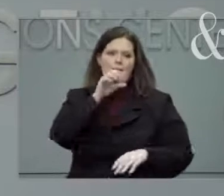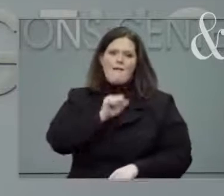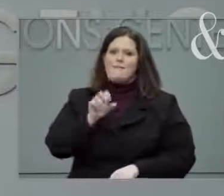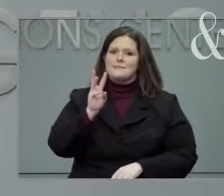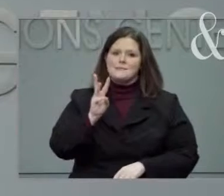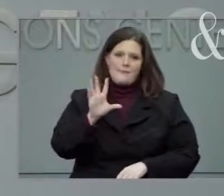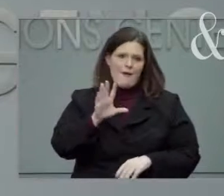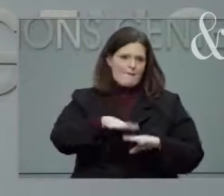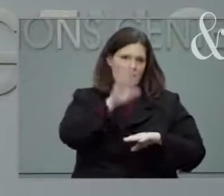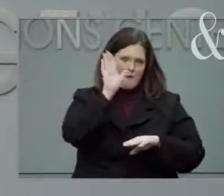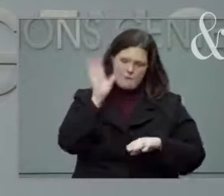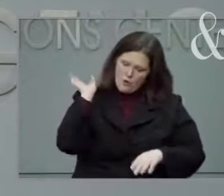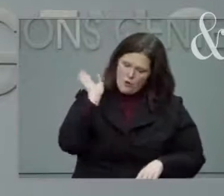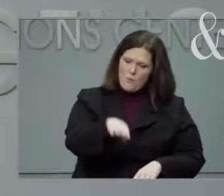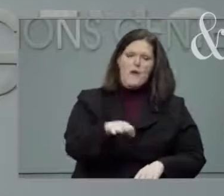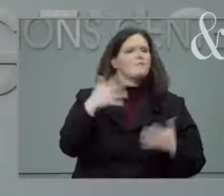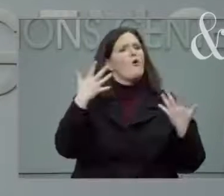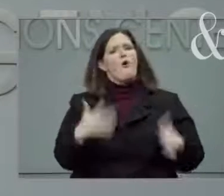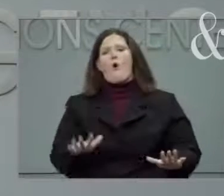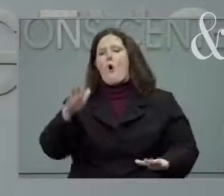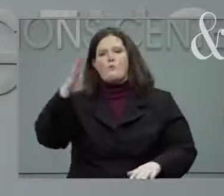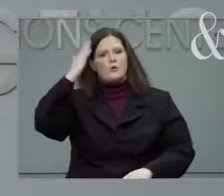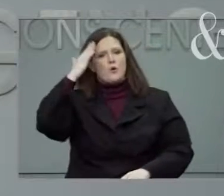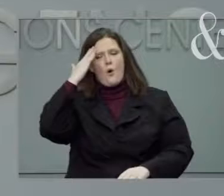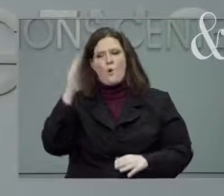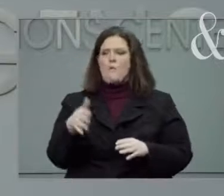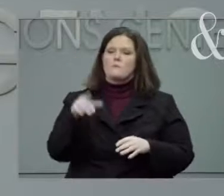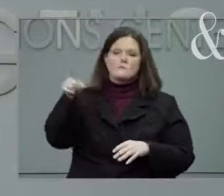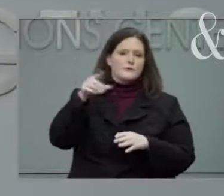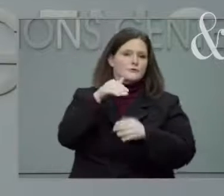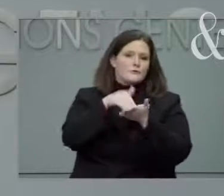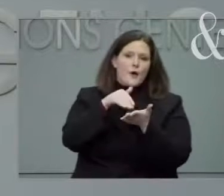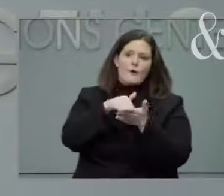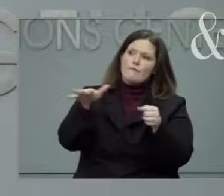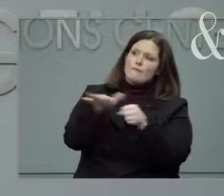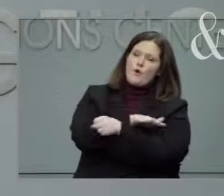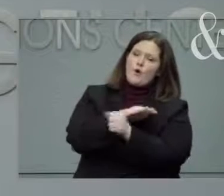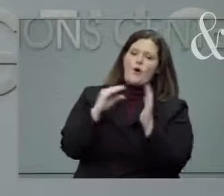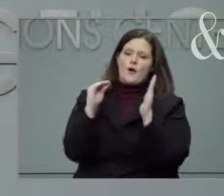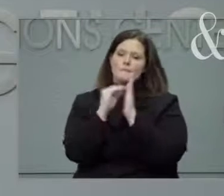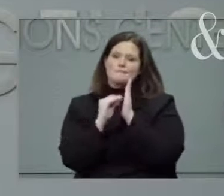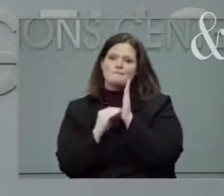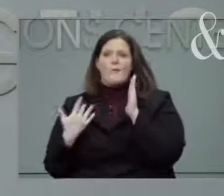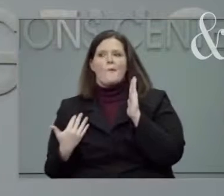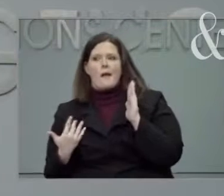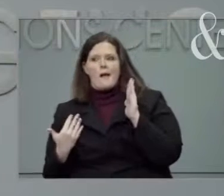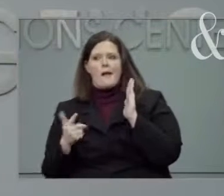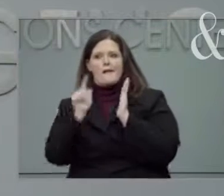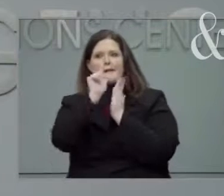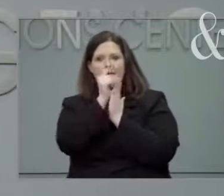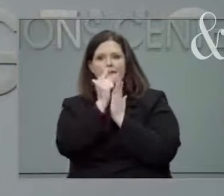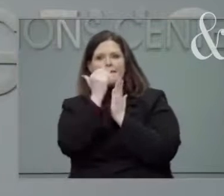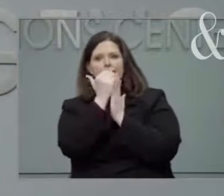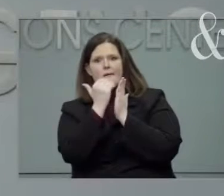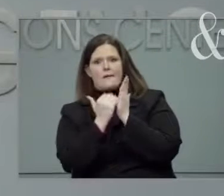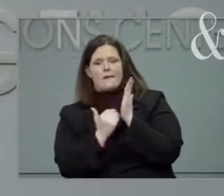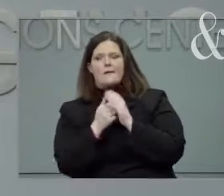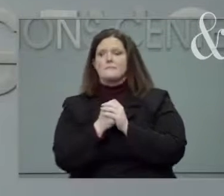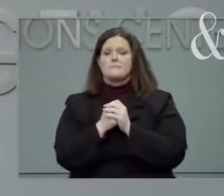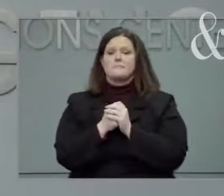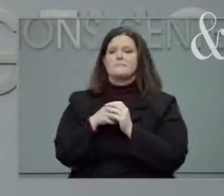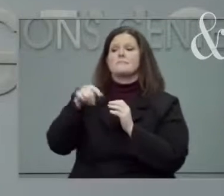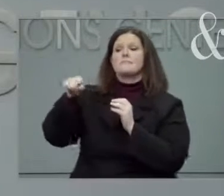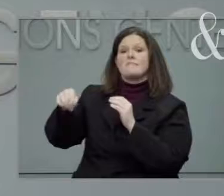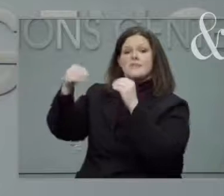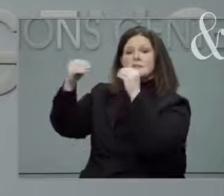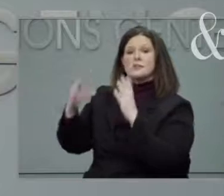providers have wait lists. We know that the group of our teachers, our bus drivers, cafeteria workers, our childcare workers, it's